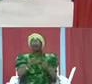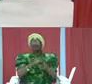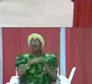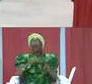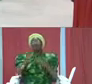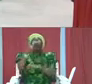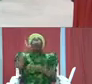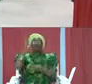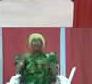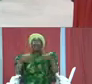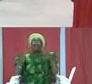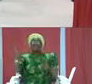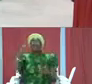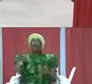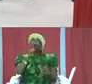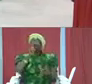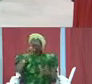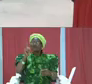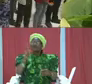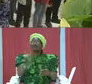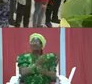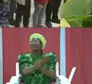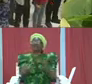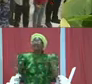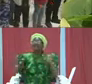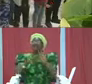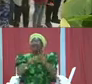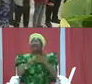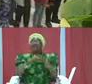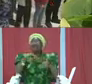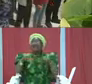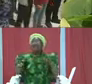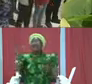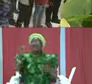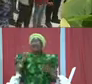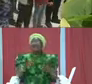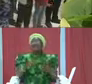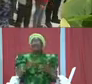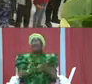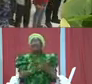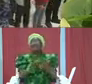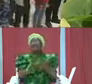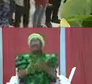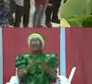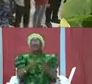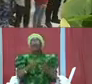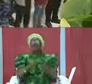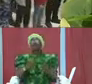new beginning. Pray for them, brethren. Pray for them.